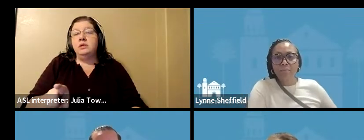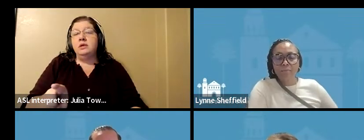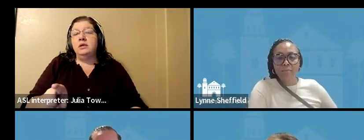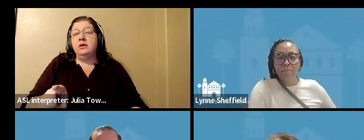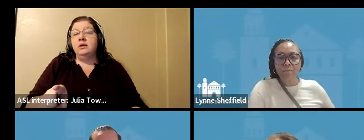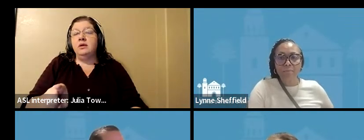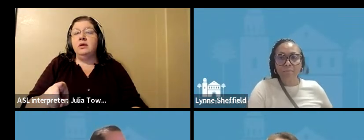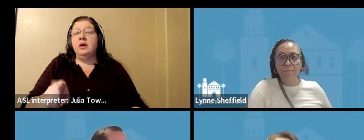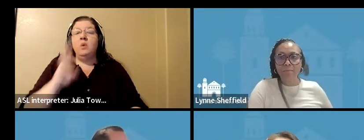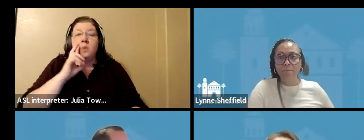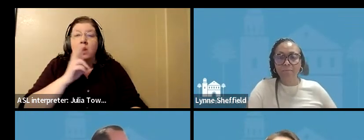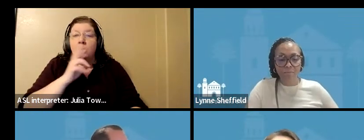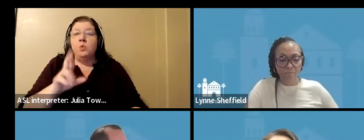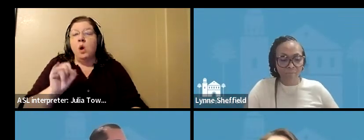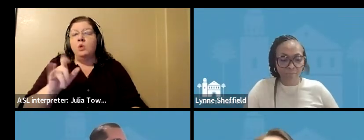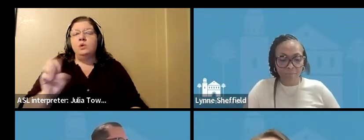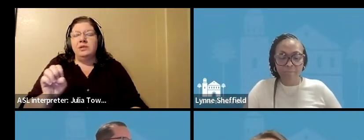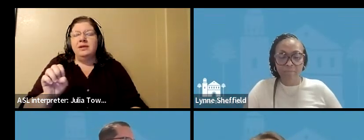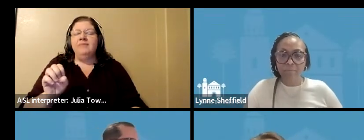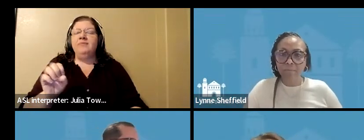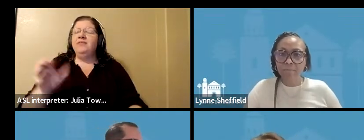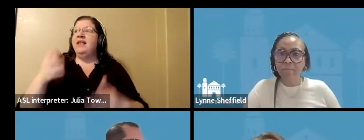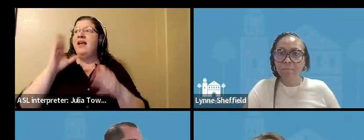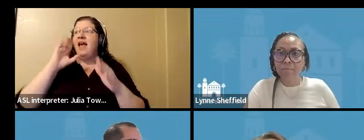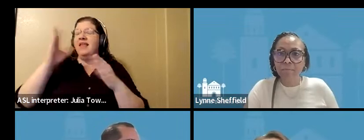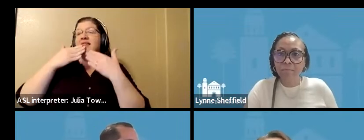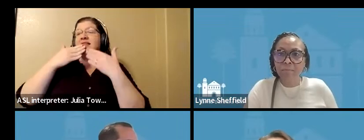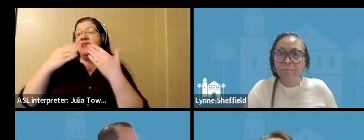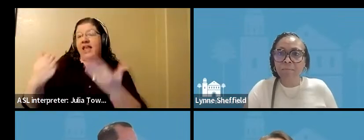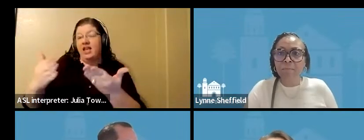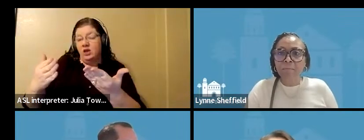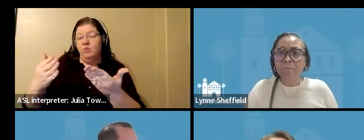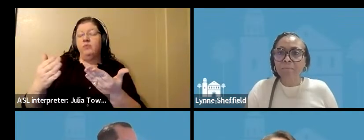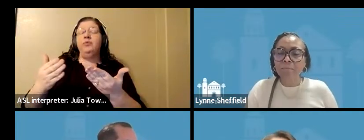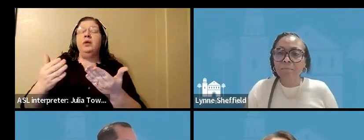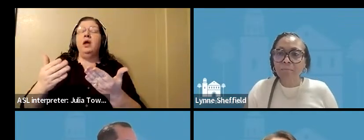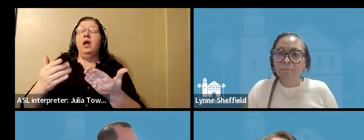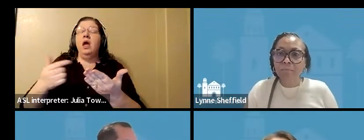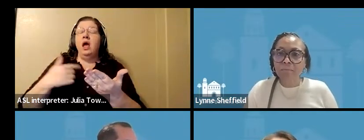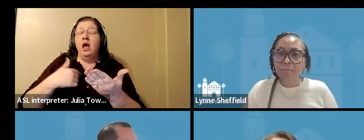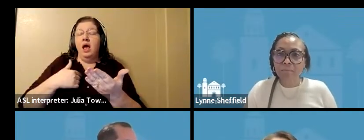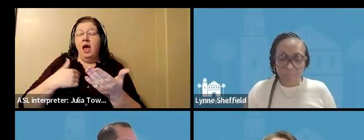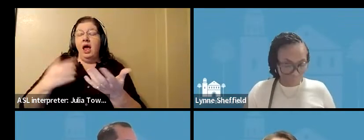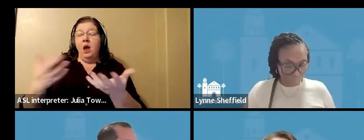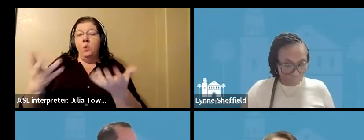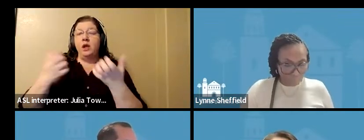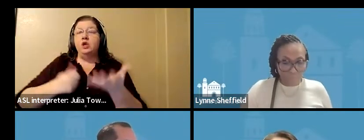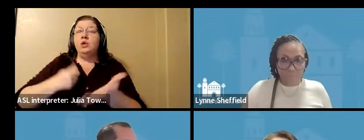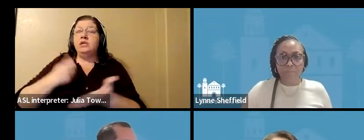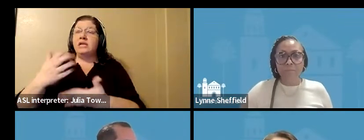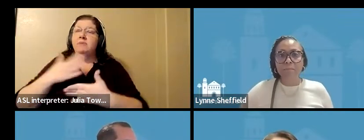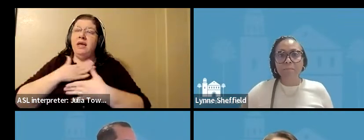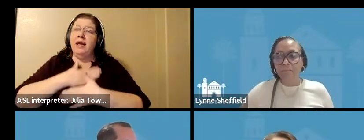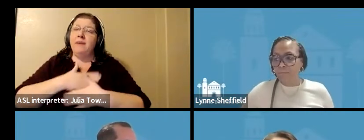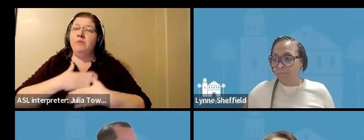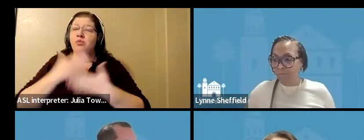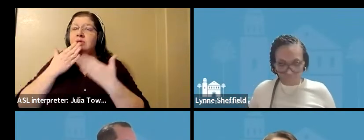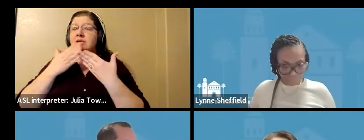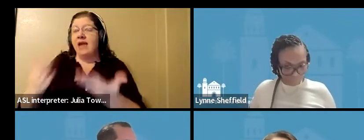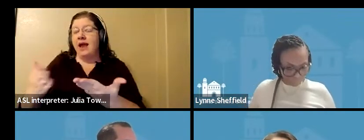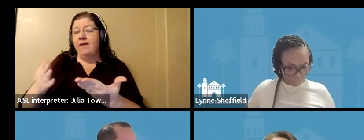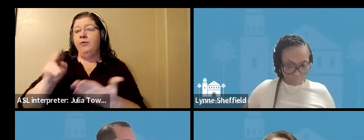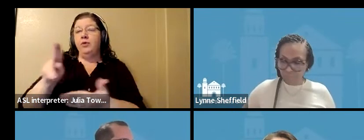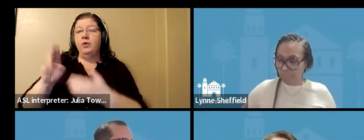Rose? Yes. Hi, thank you, Ms. Sims Moulton. I want to, express my appreciation to